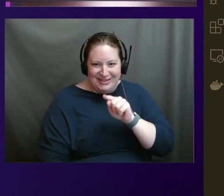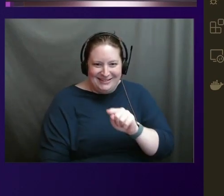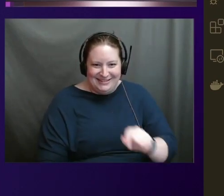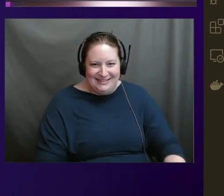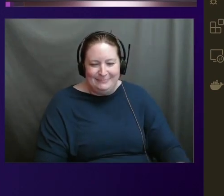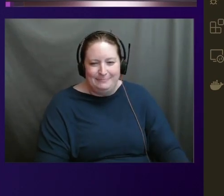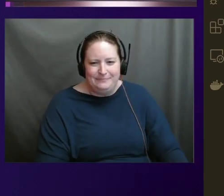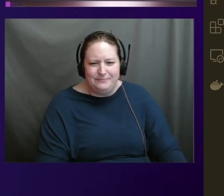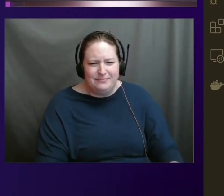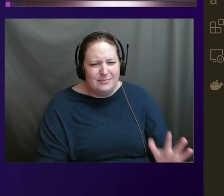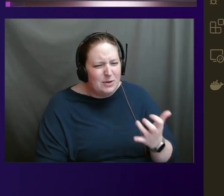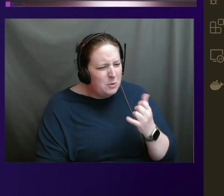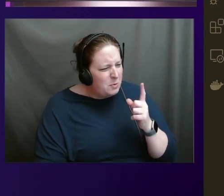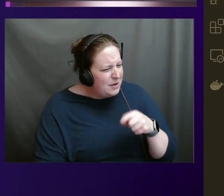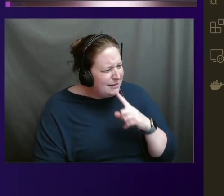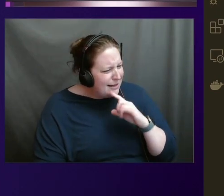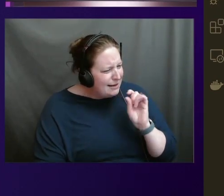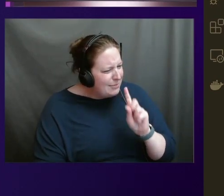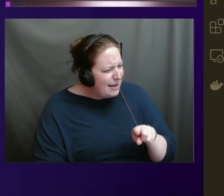Wait, what is that command?